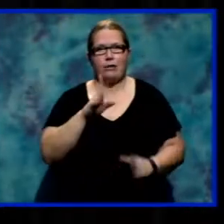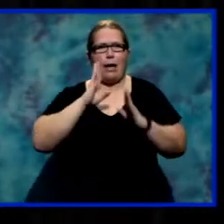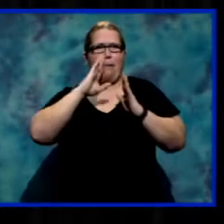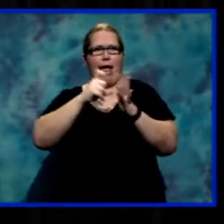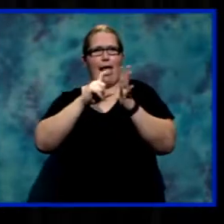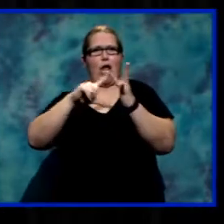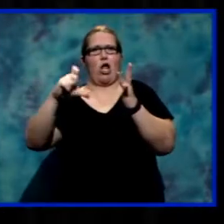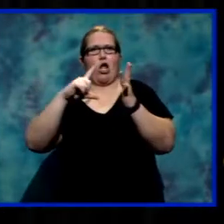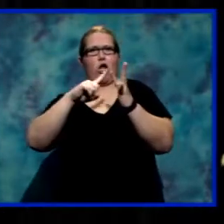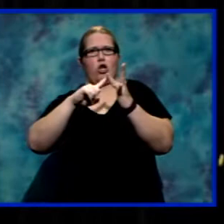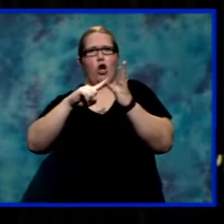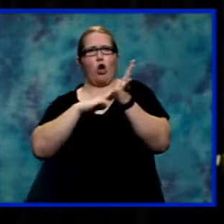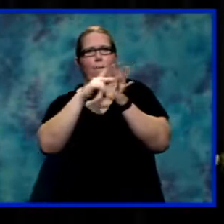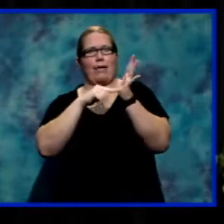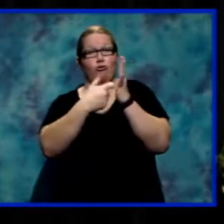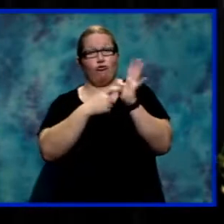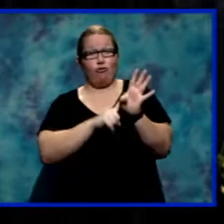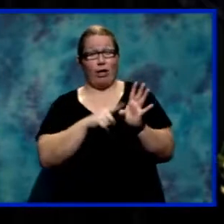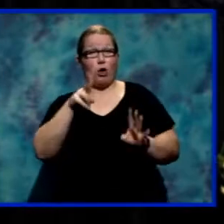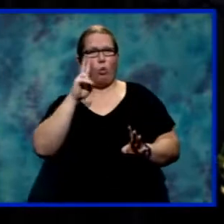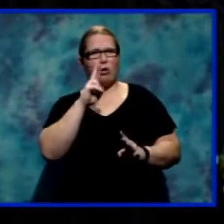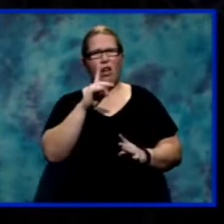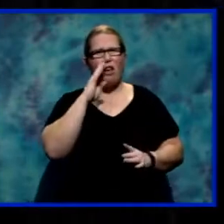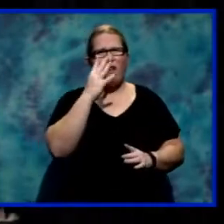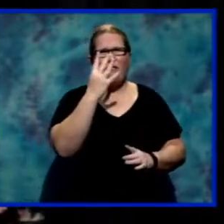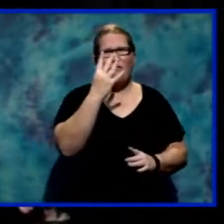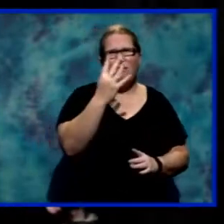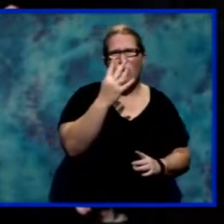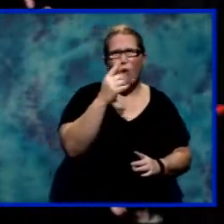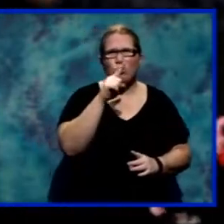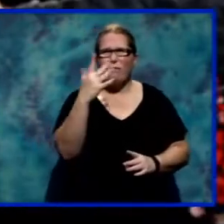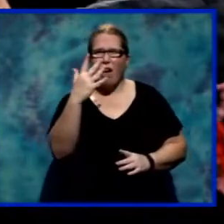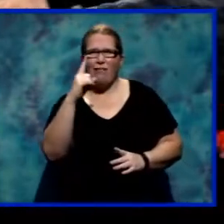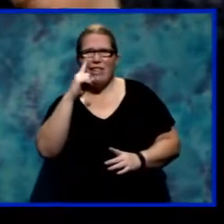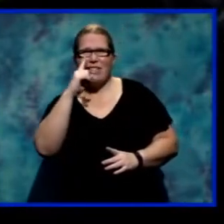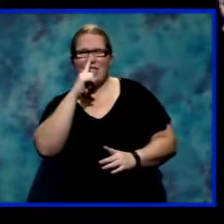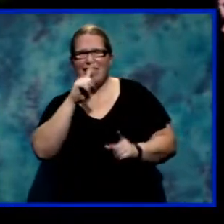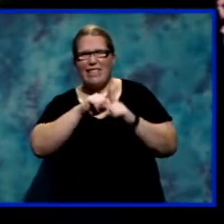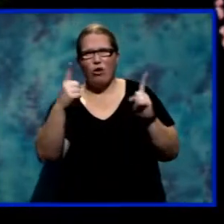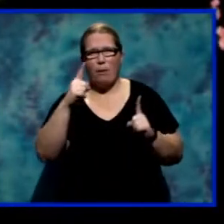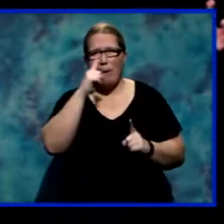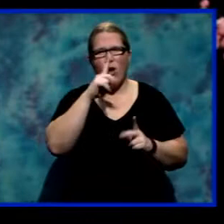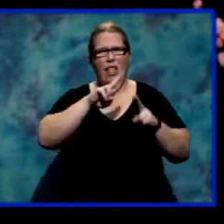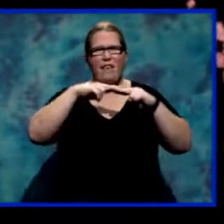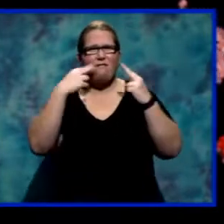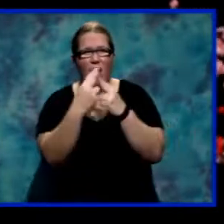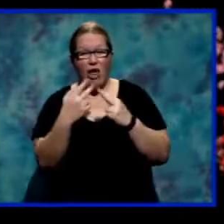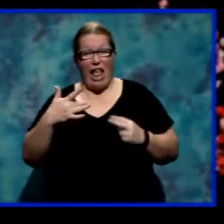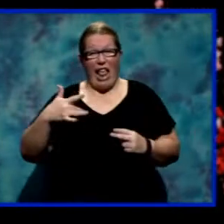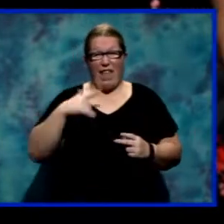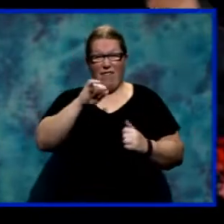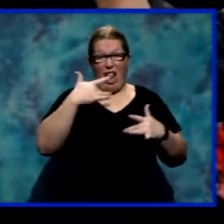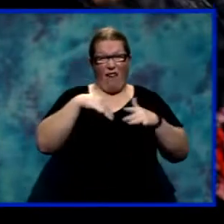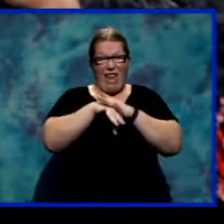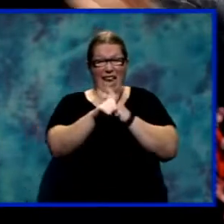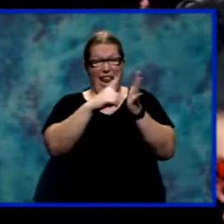documentary to watch as these 3 or 4, I think up to 5 different people and families live their lives in Alaska. And